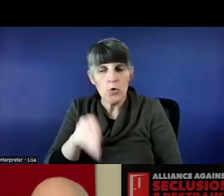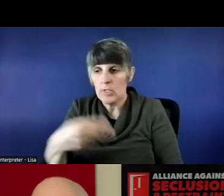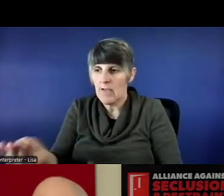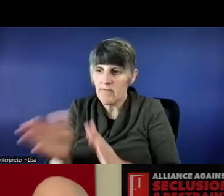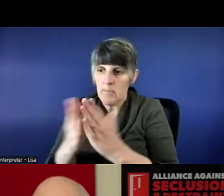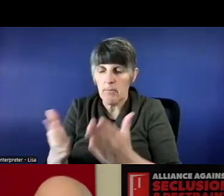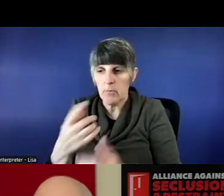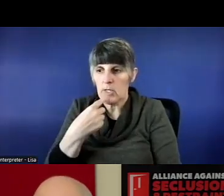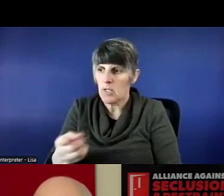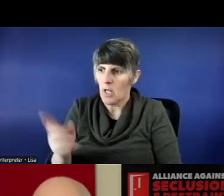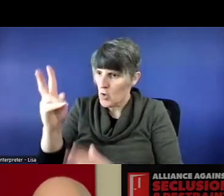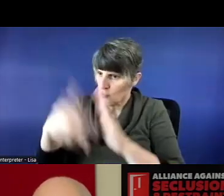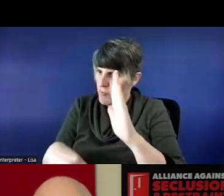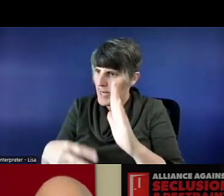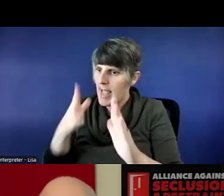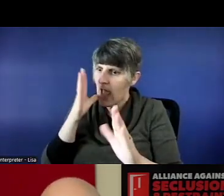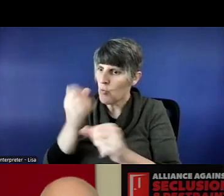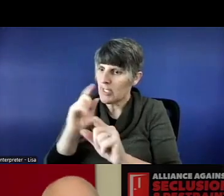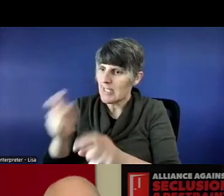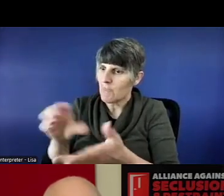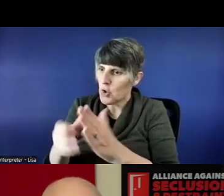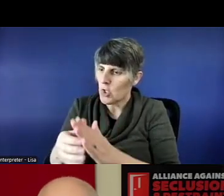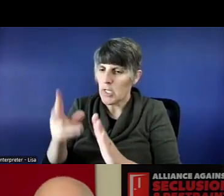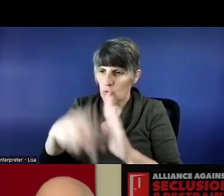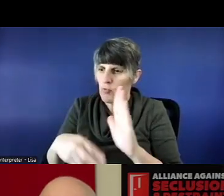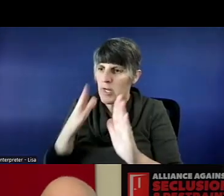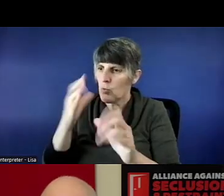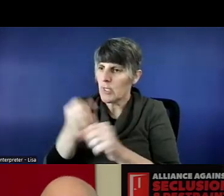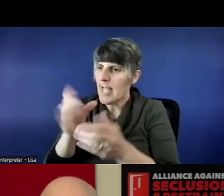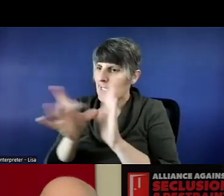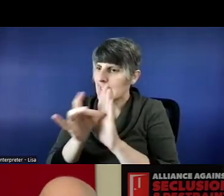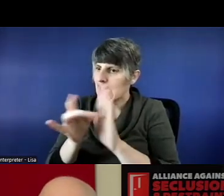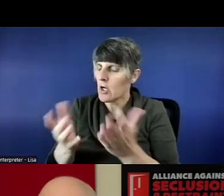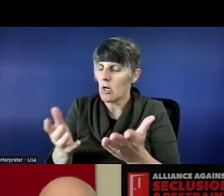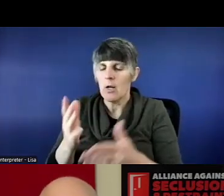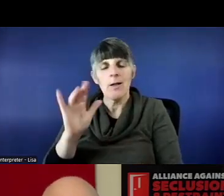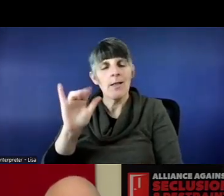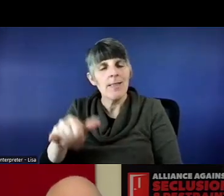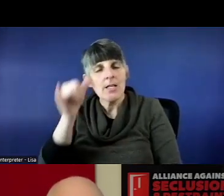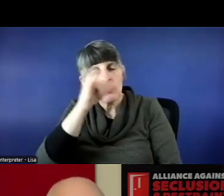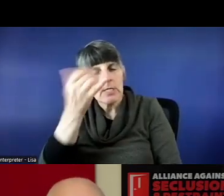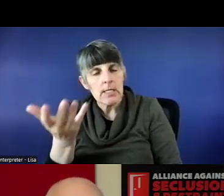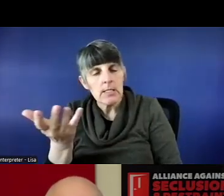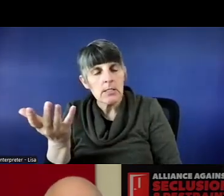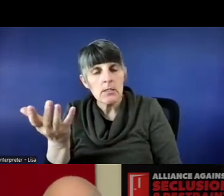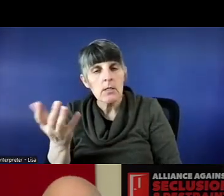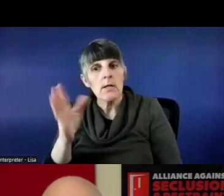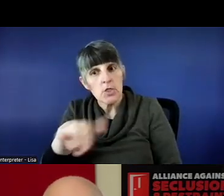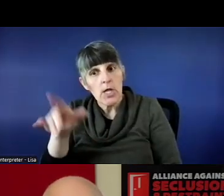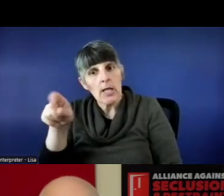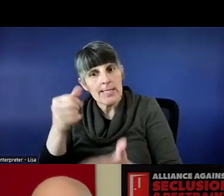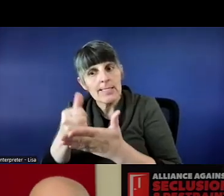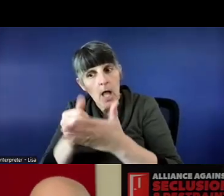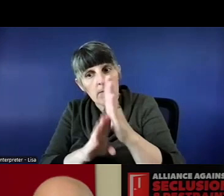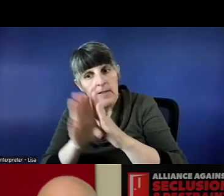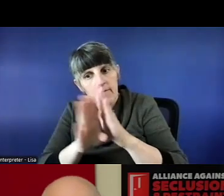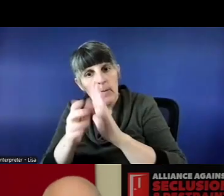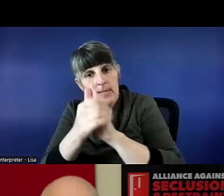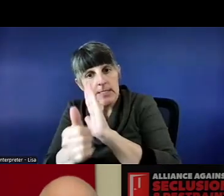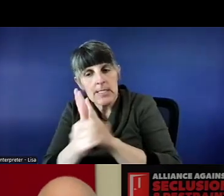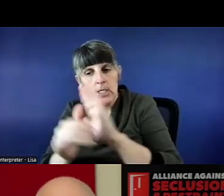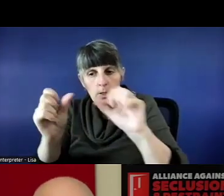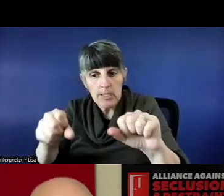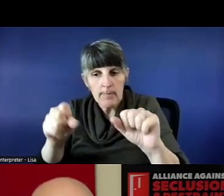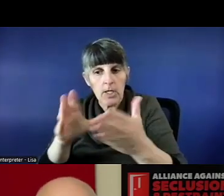and say, read the book and you'll get a cookie. Read the book and you'll get a sticker, because that would be ridiculous. The child needs help developing the skill, the